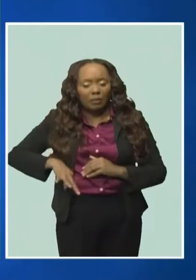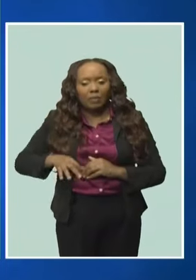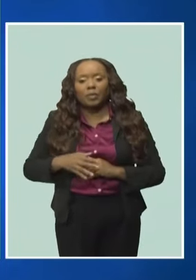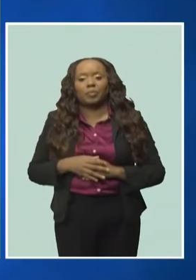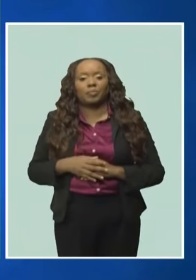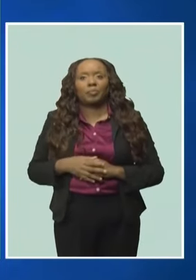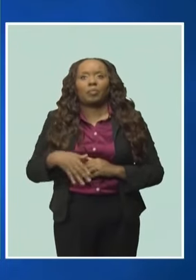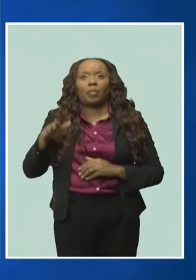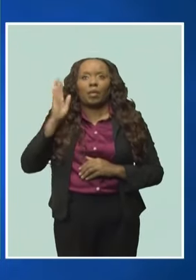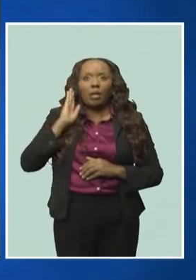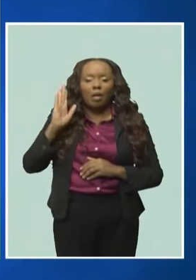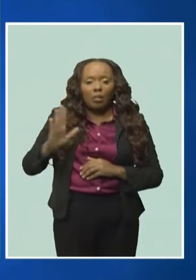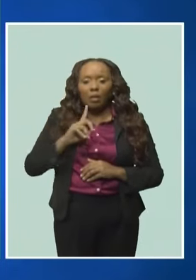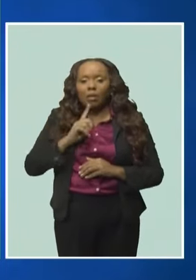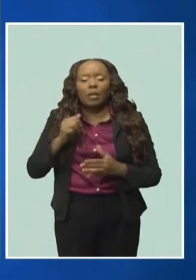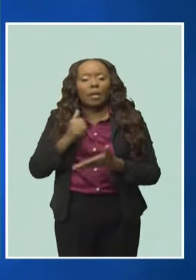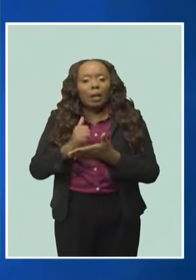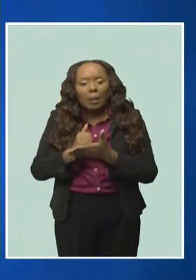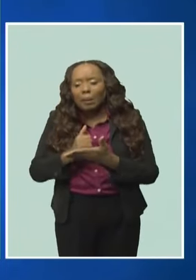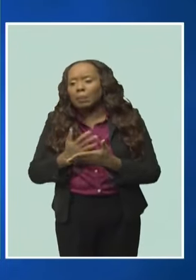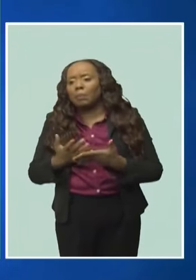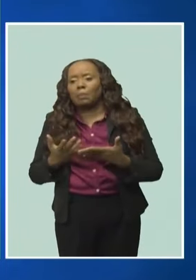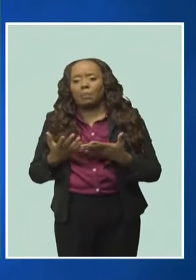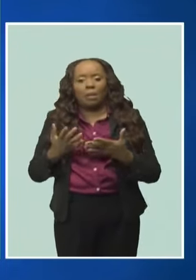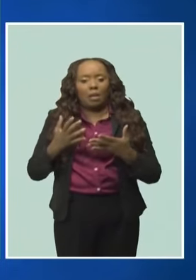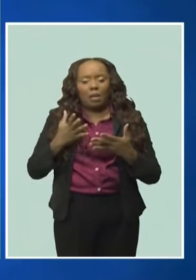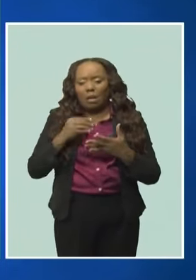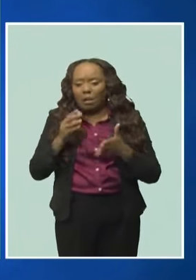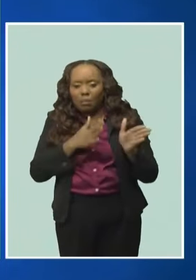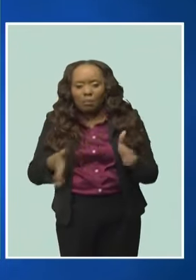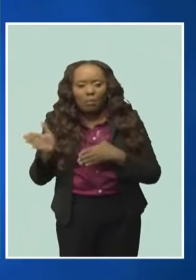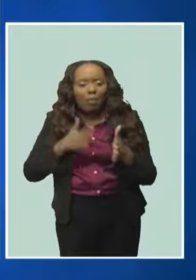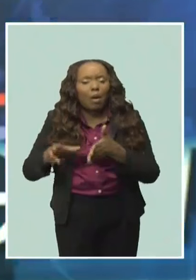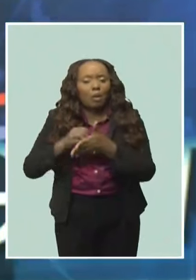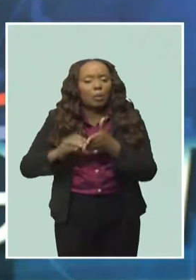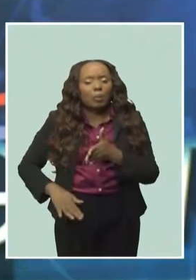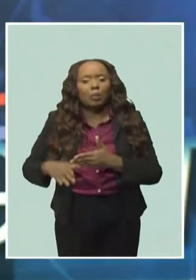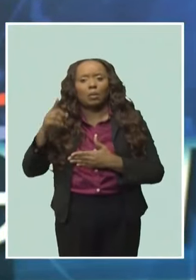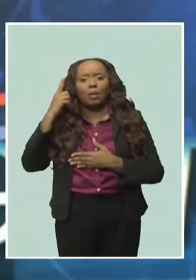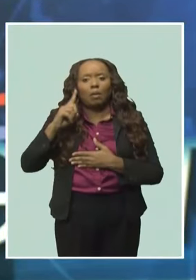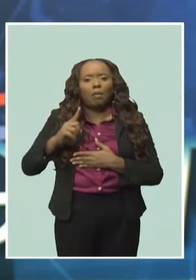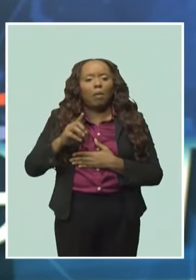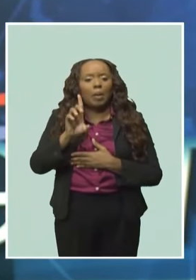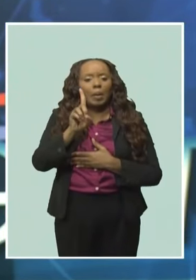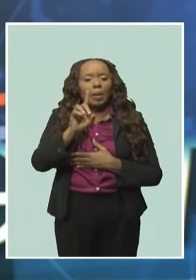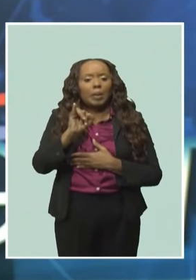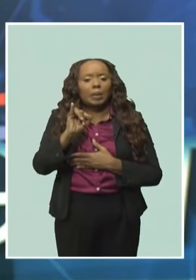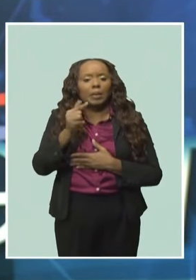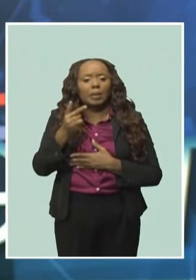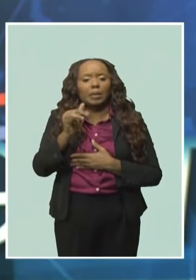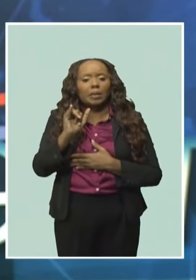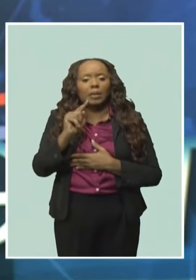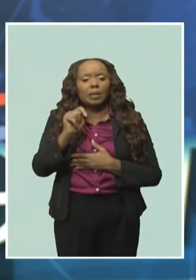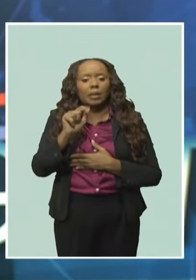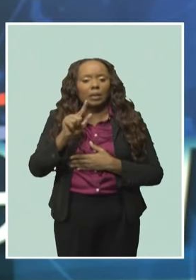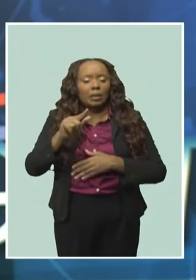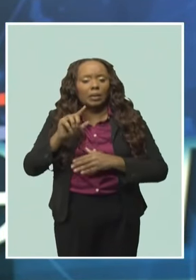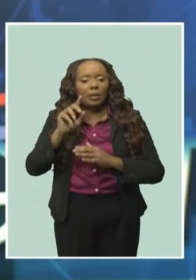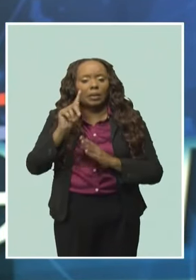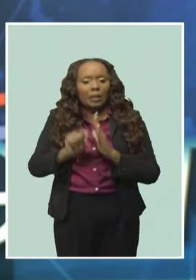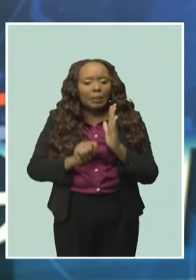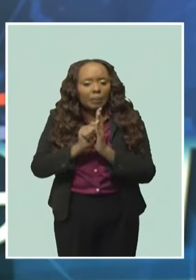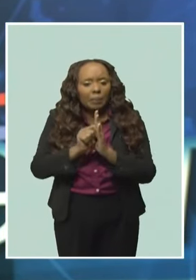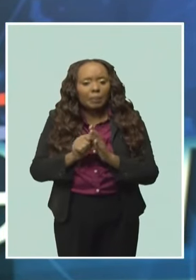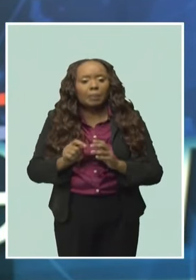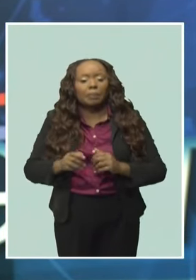facilitate research, and prepare students for the digital age. A number of significant changes are being made